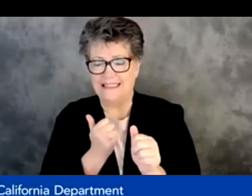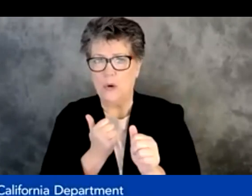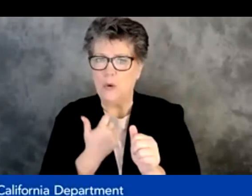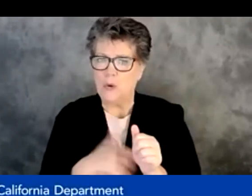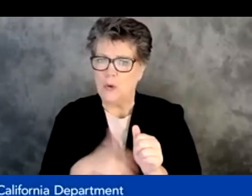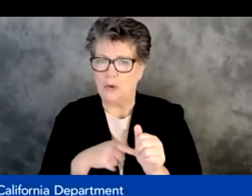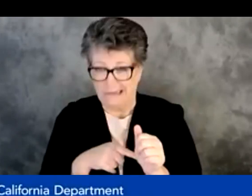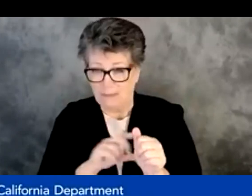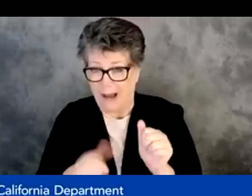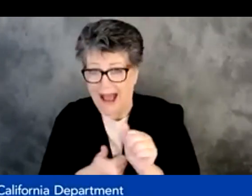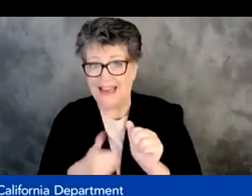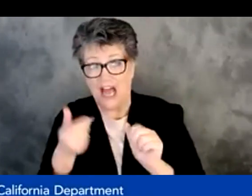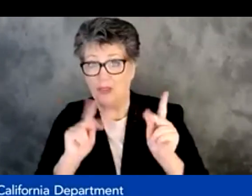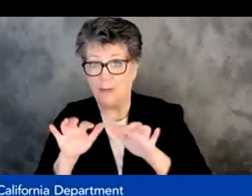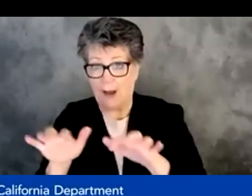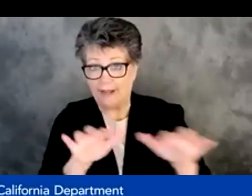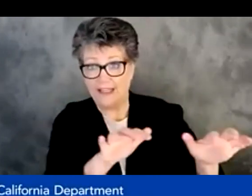of other populations that have